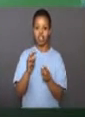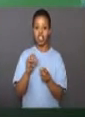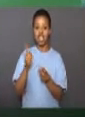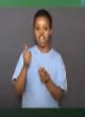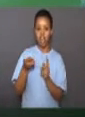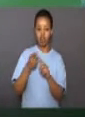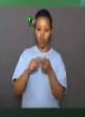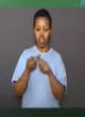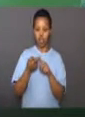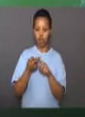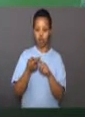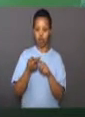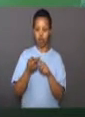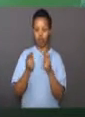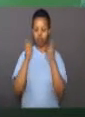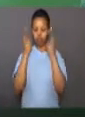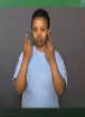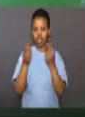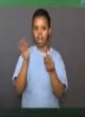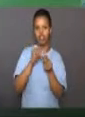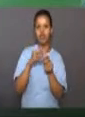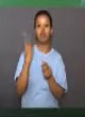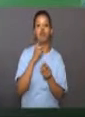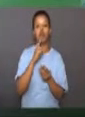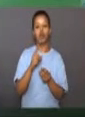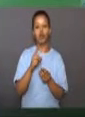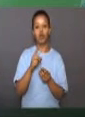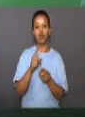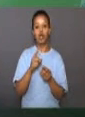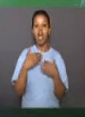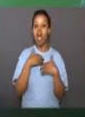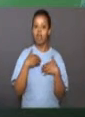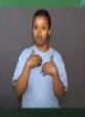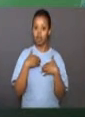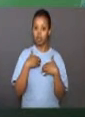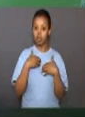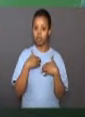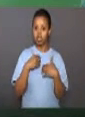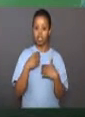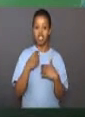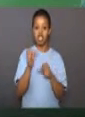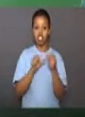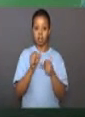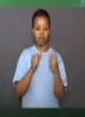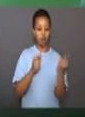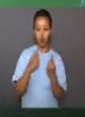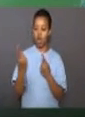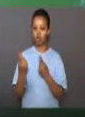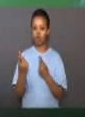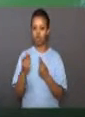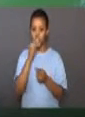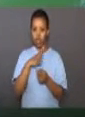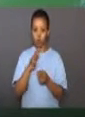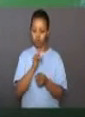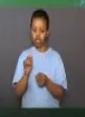intentions. Students, since animals cannot communicate with one another like people